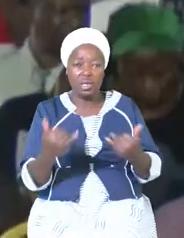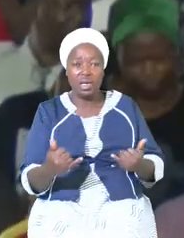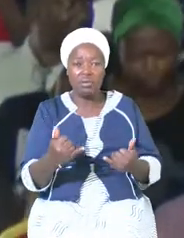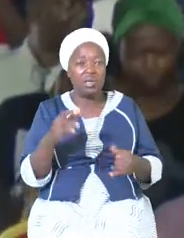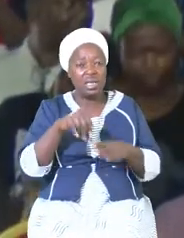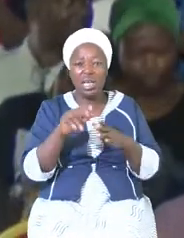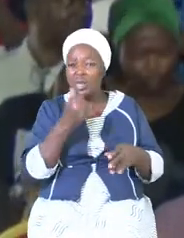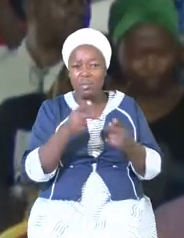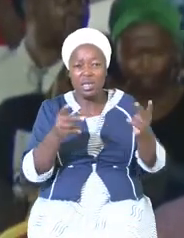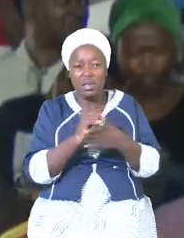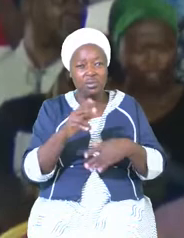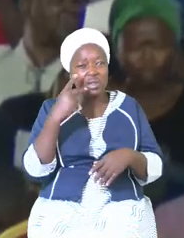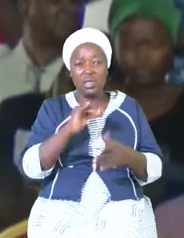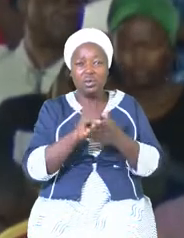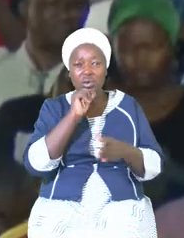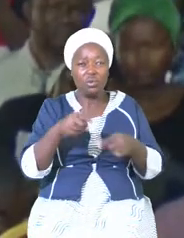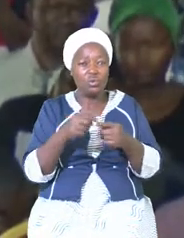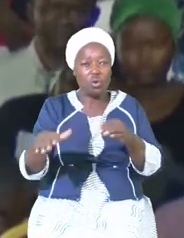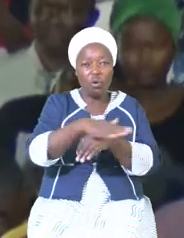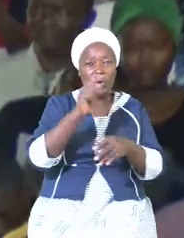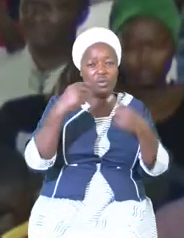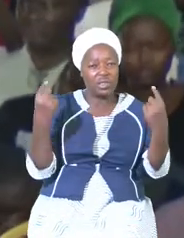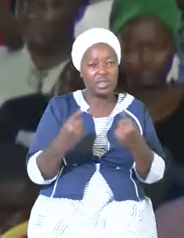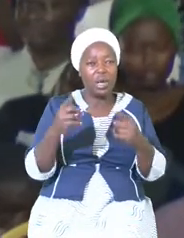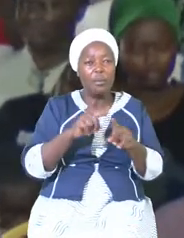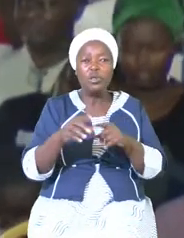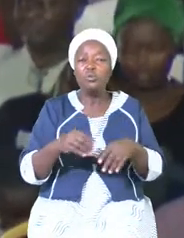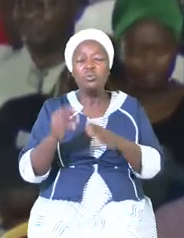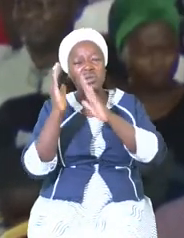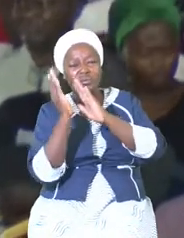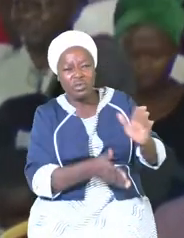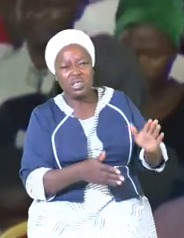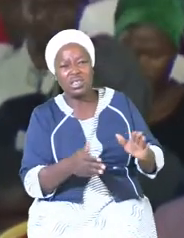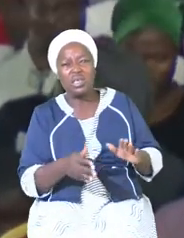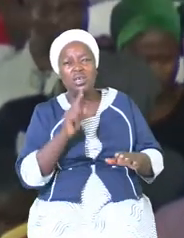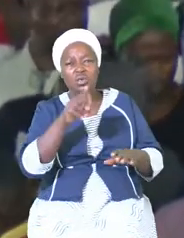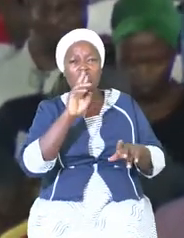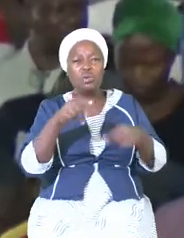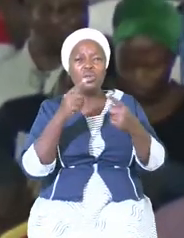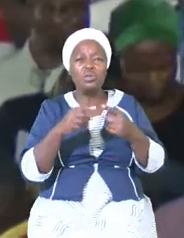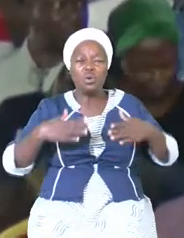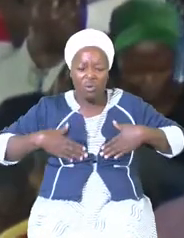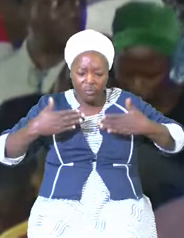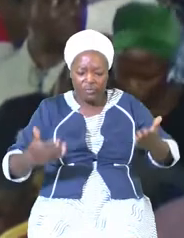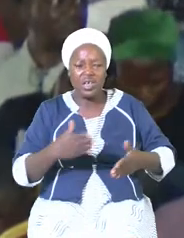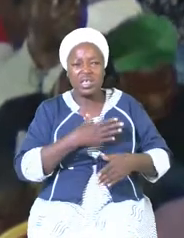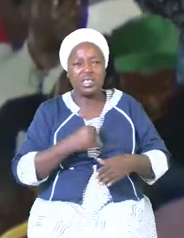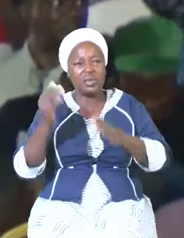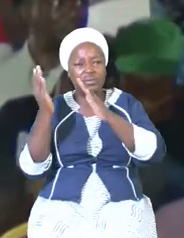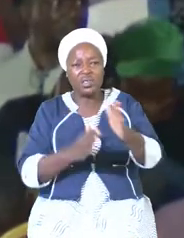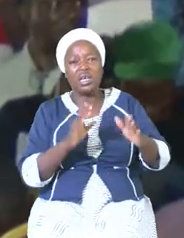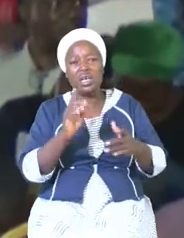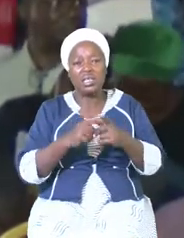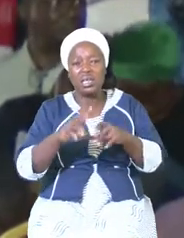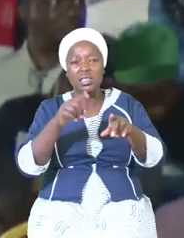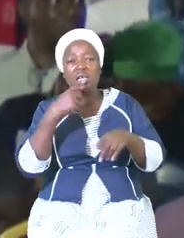to cover up the sin. You're going to forsake, you're going to confess and forsake, and you're going to tell the Lord, "Oh